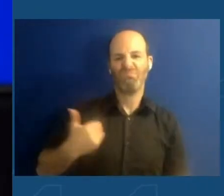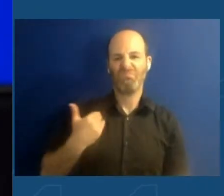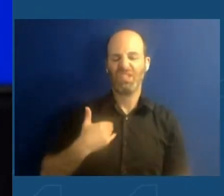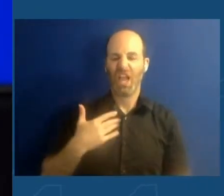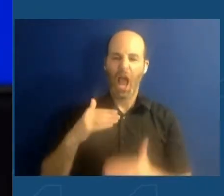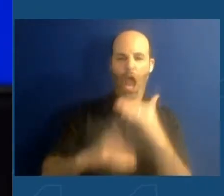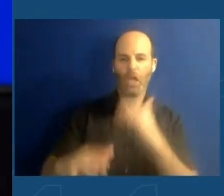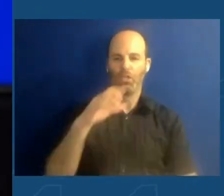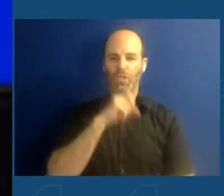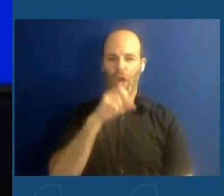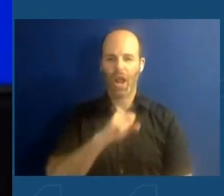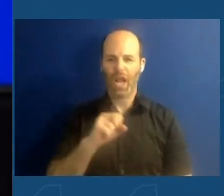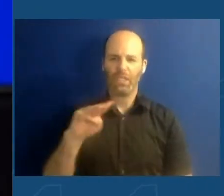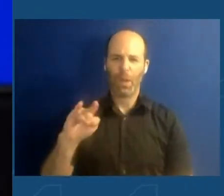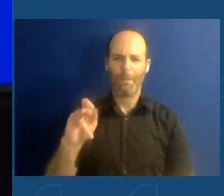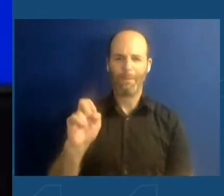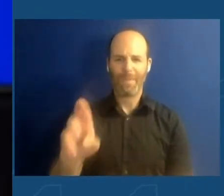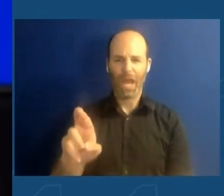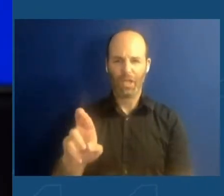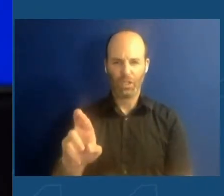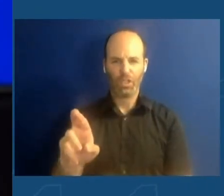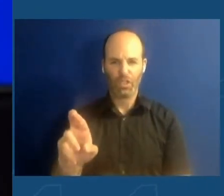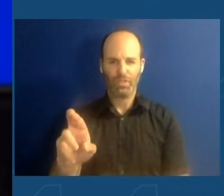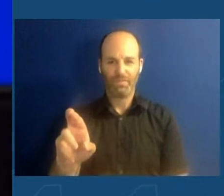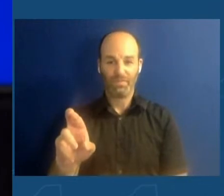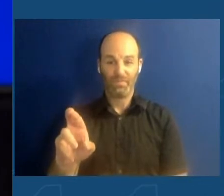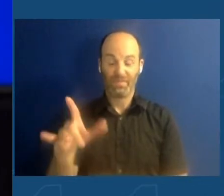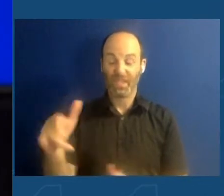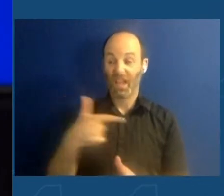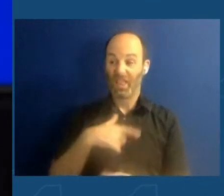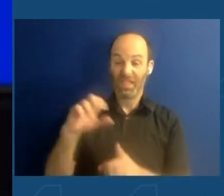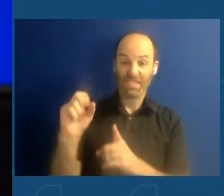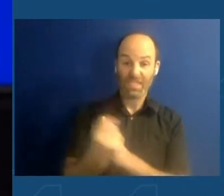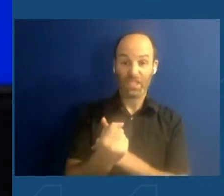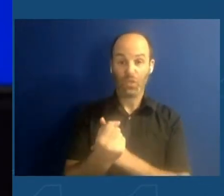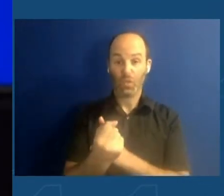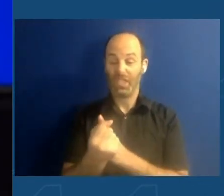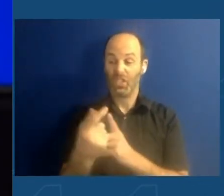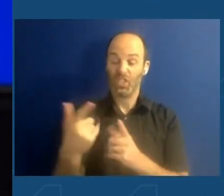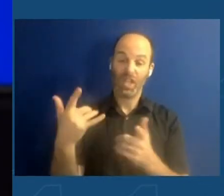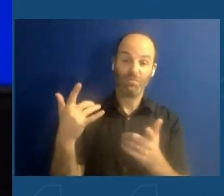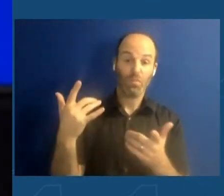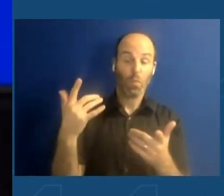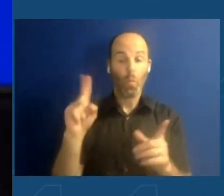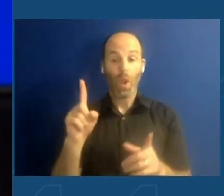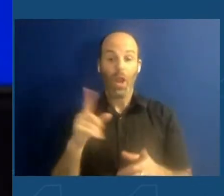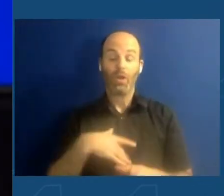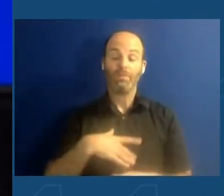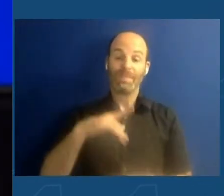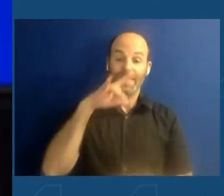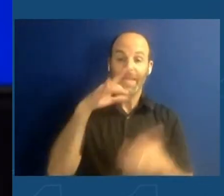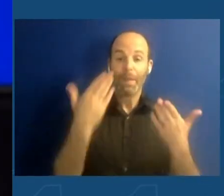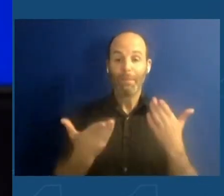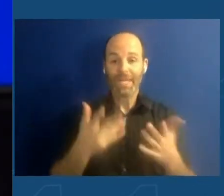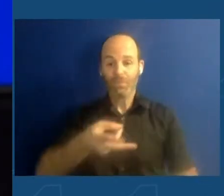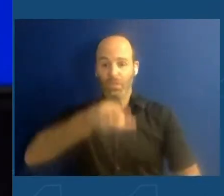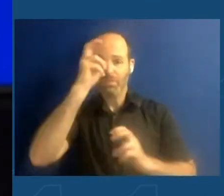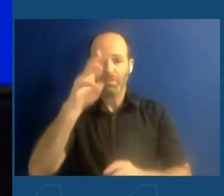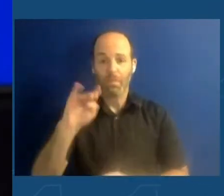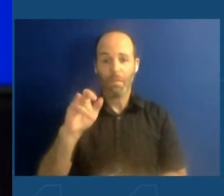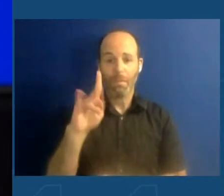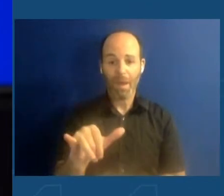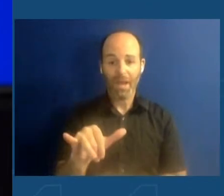Governor, the settings in which I think about that a child might be at risk are if gay people